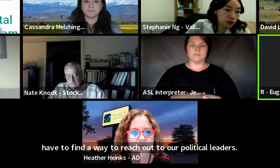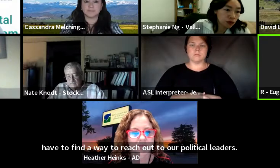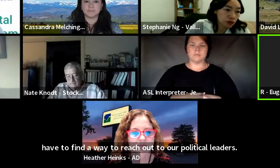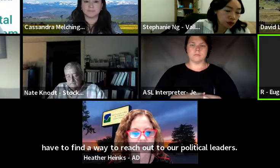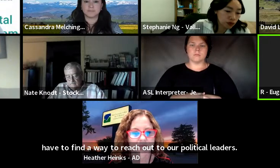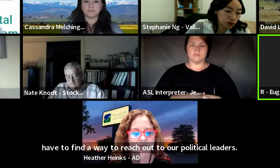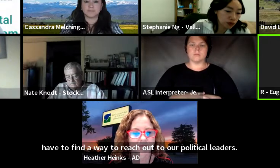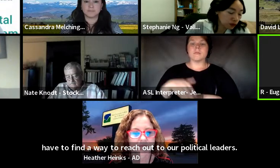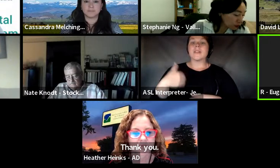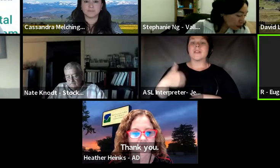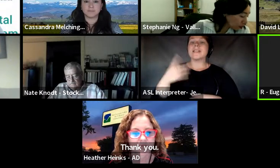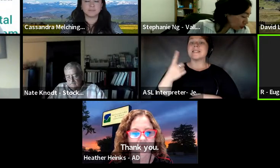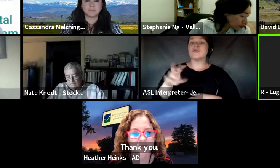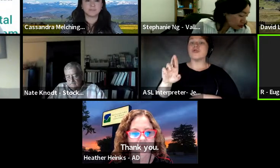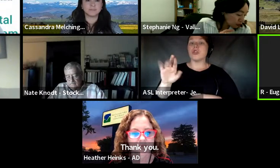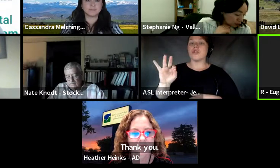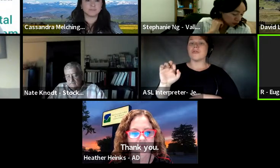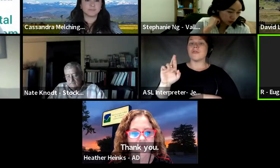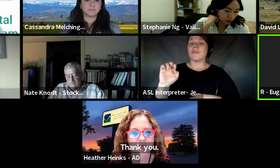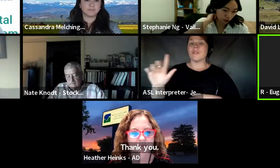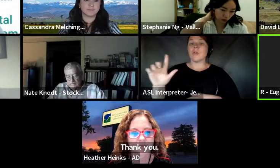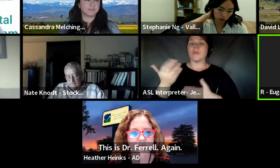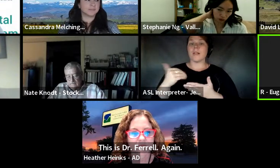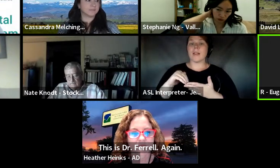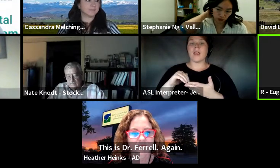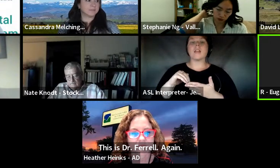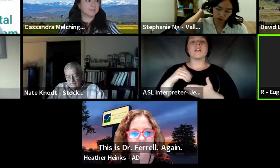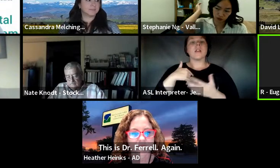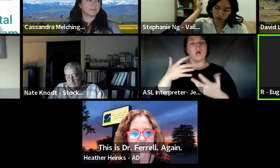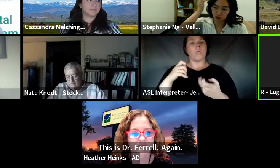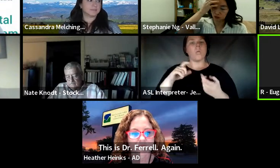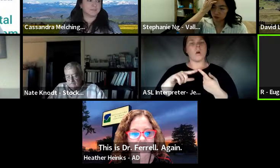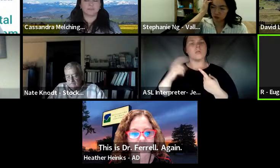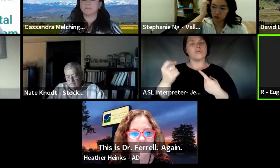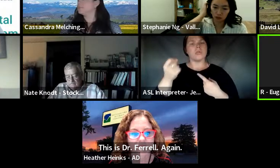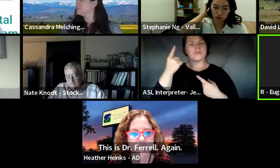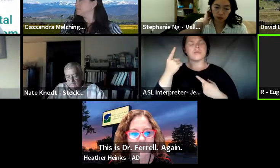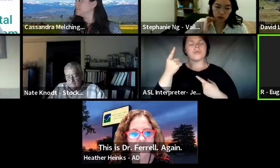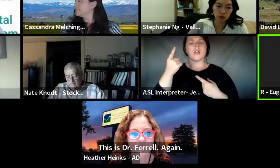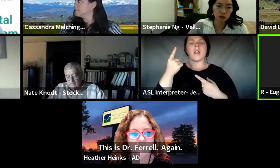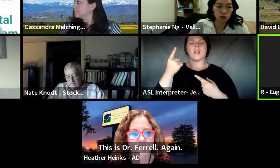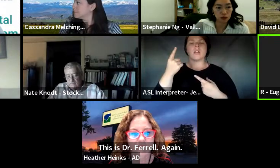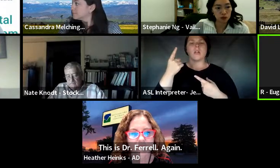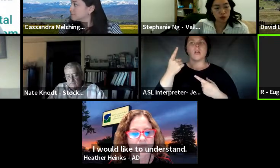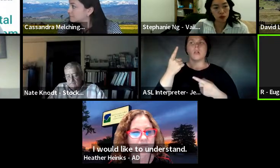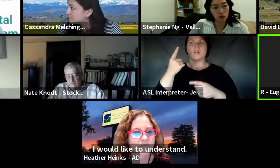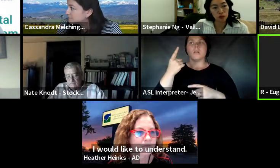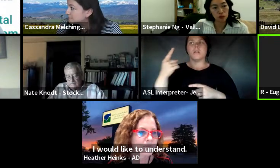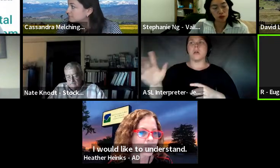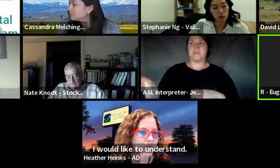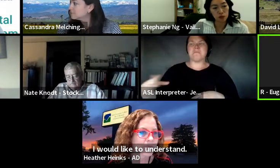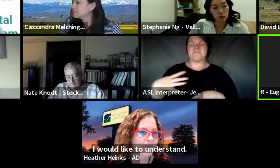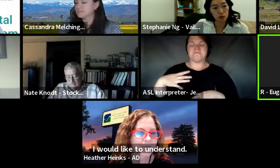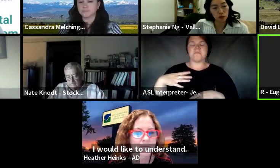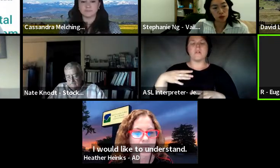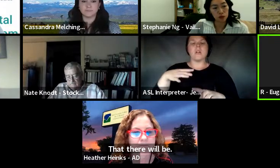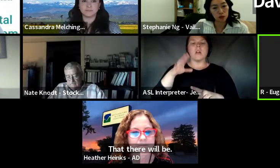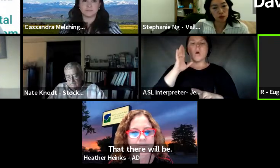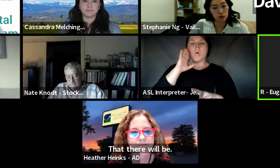This is Dr. Farrell again. I would like to understand that there will be groundbreaking